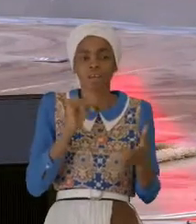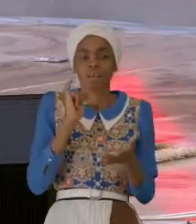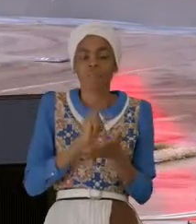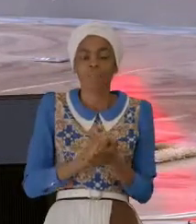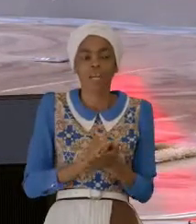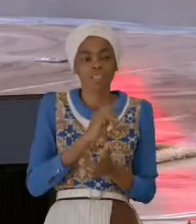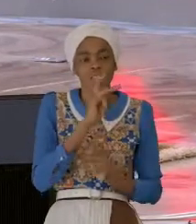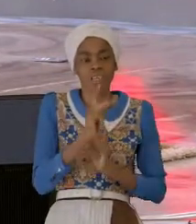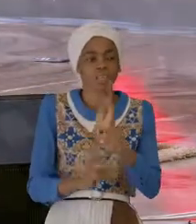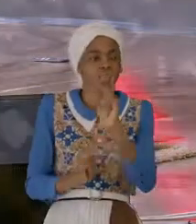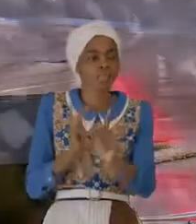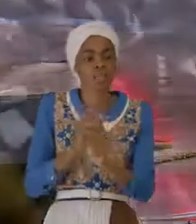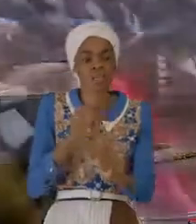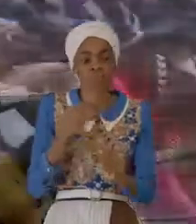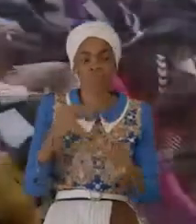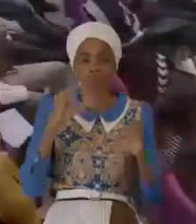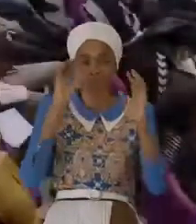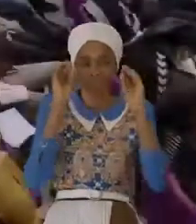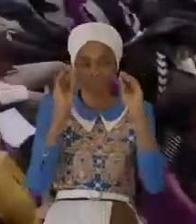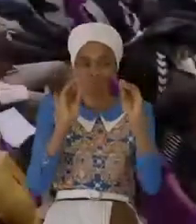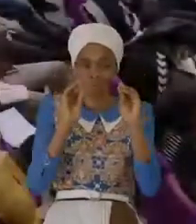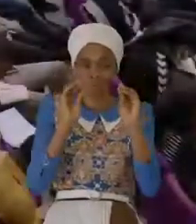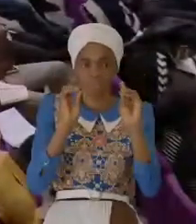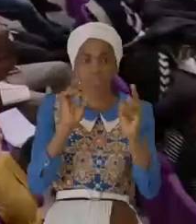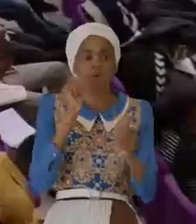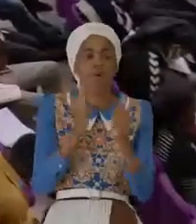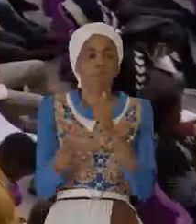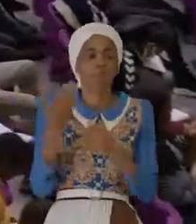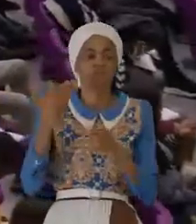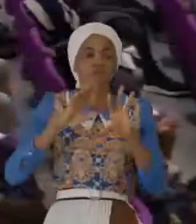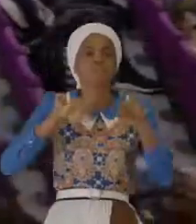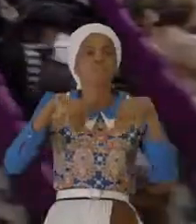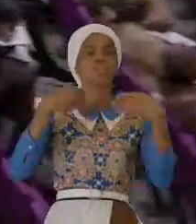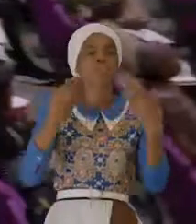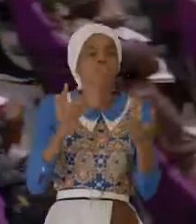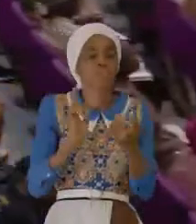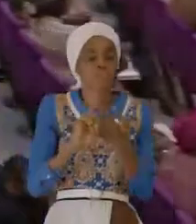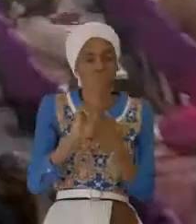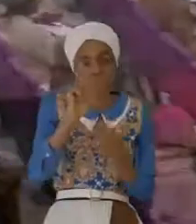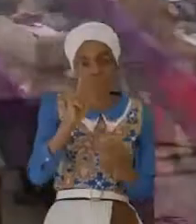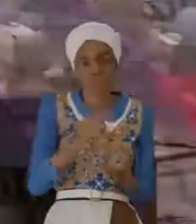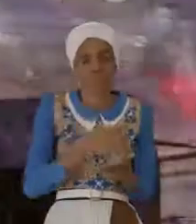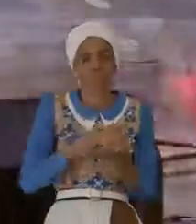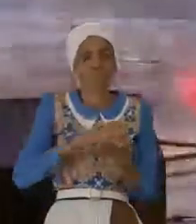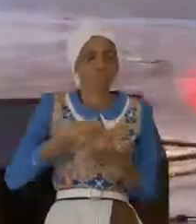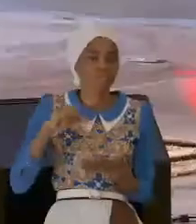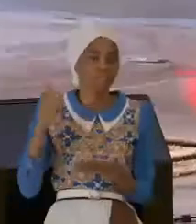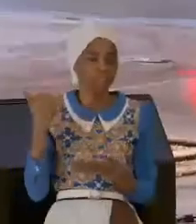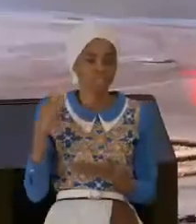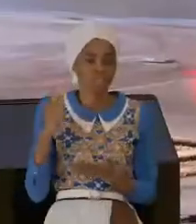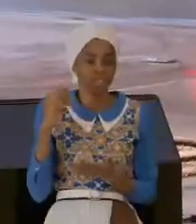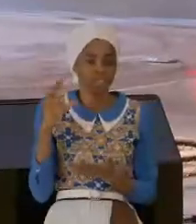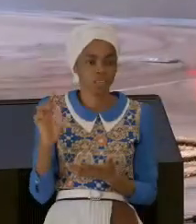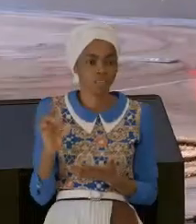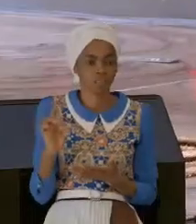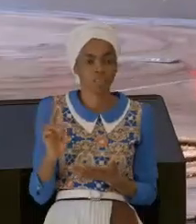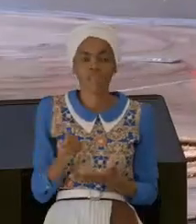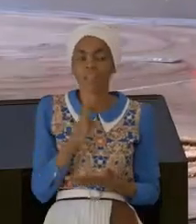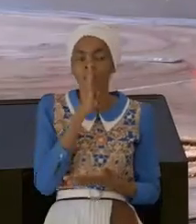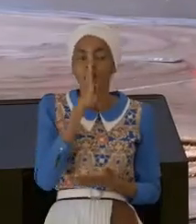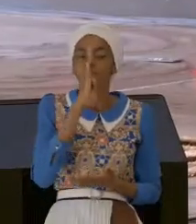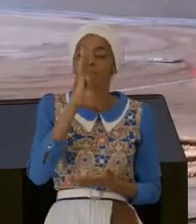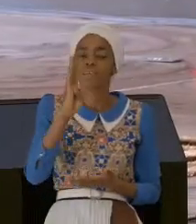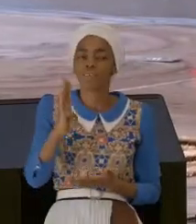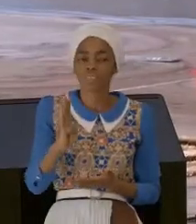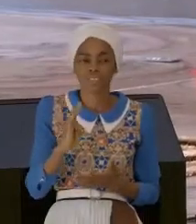of Doctrine which was delivered unto you then in verse 18 being